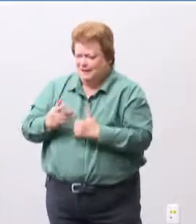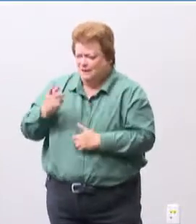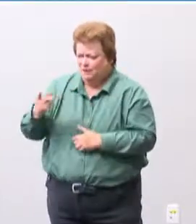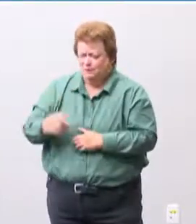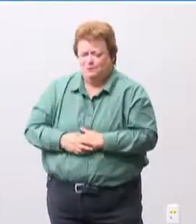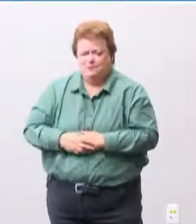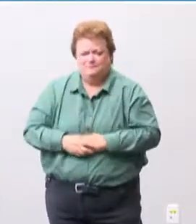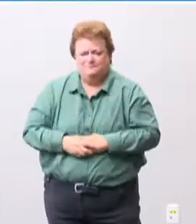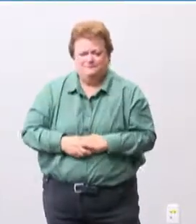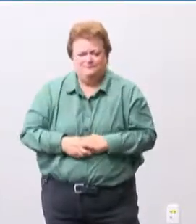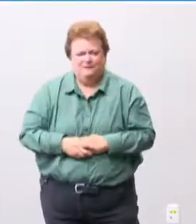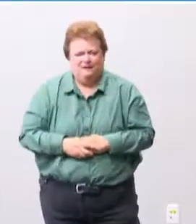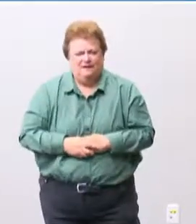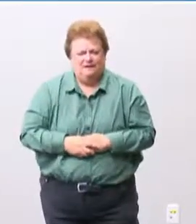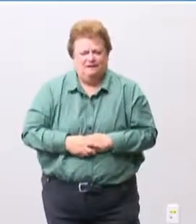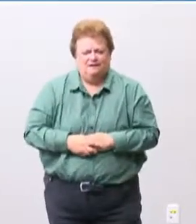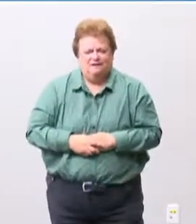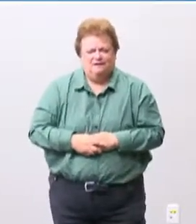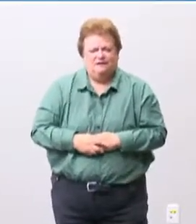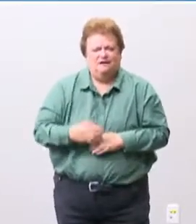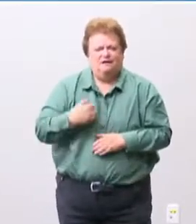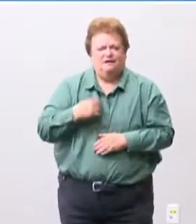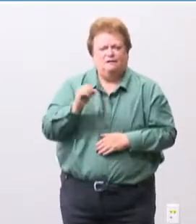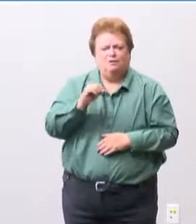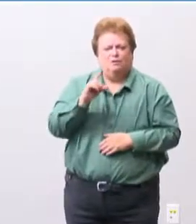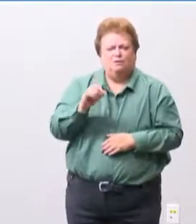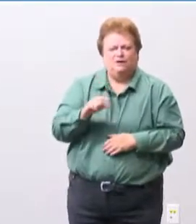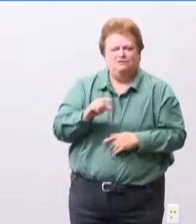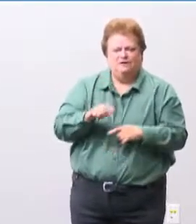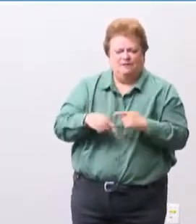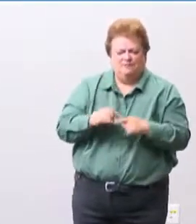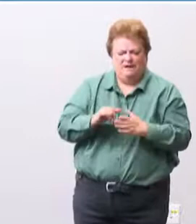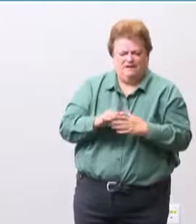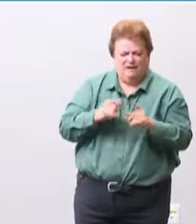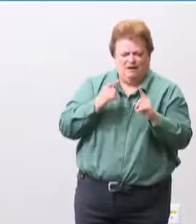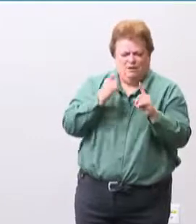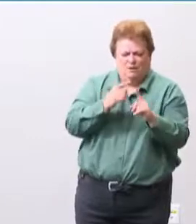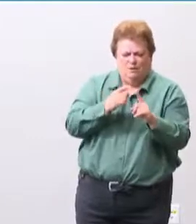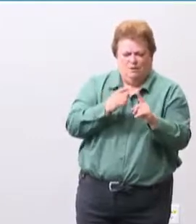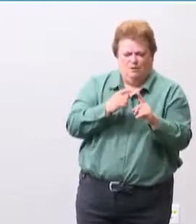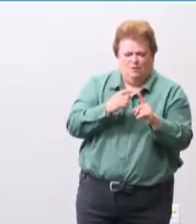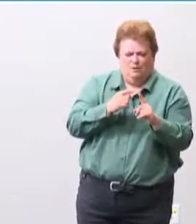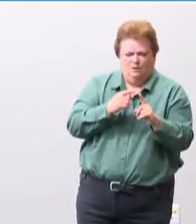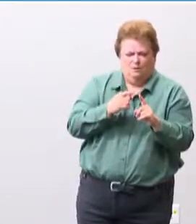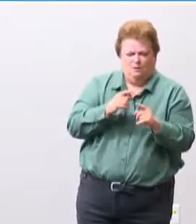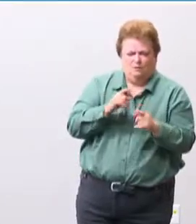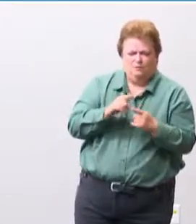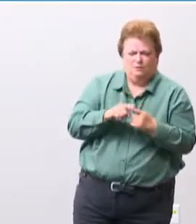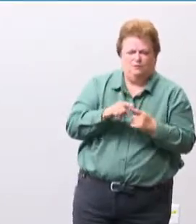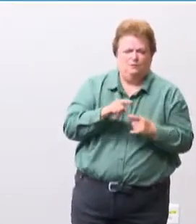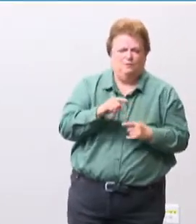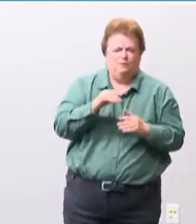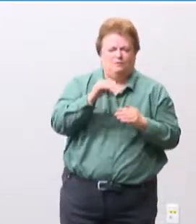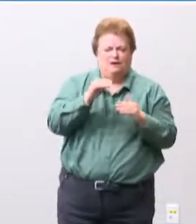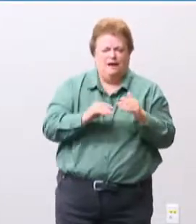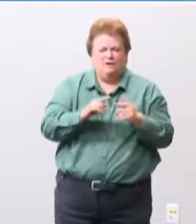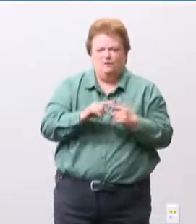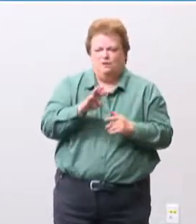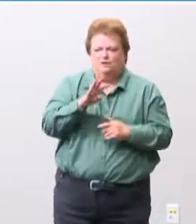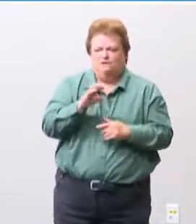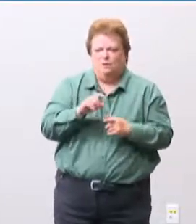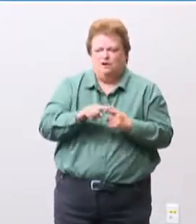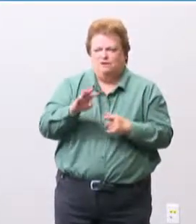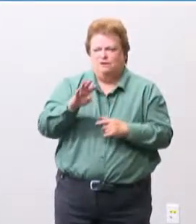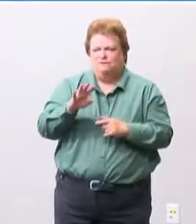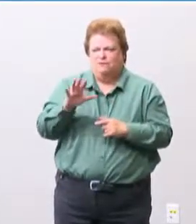I had a question about that goal of getting down to a case average of 40 to 45. Do you think